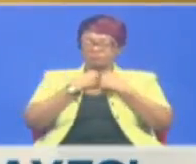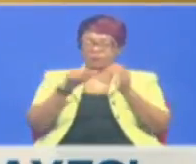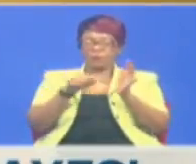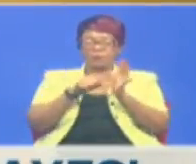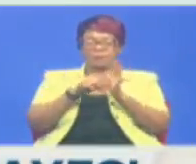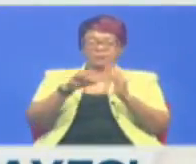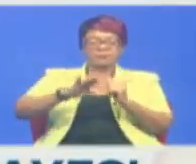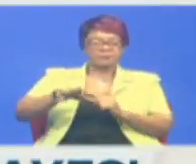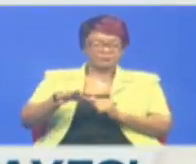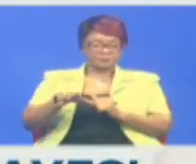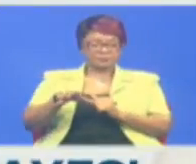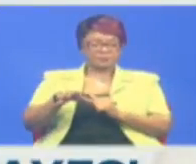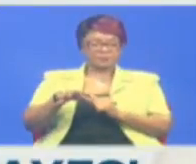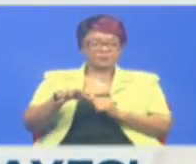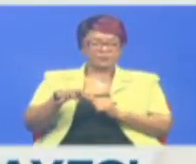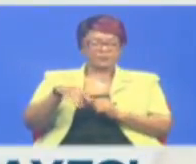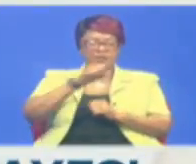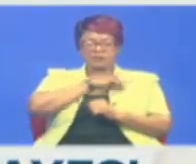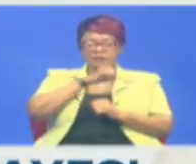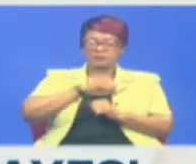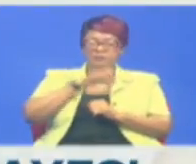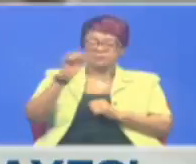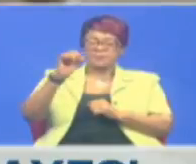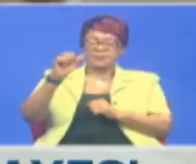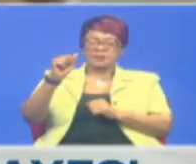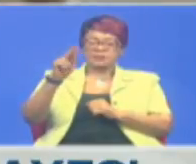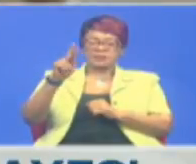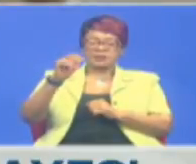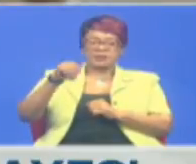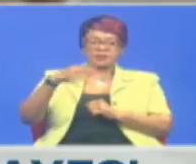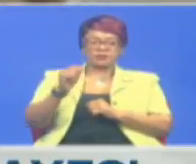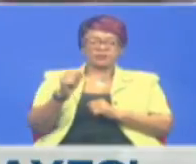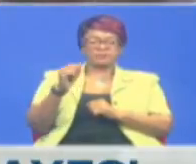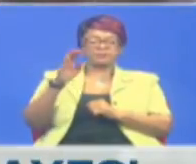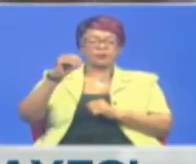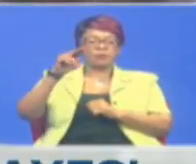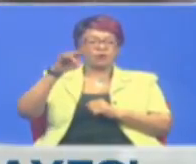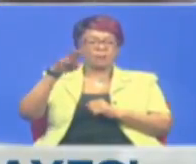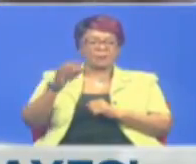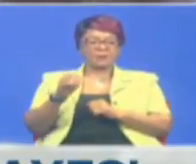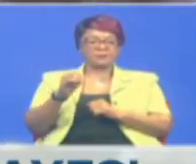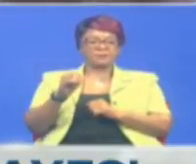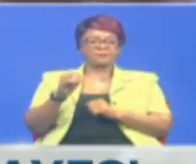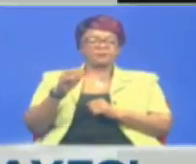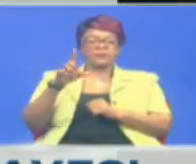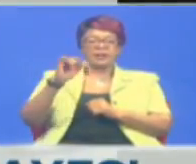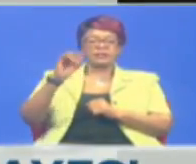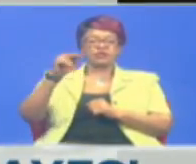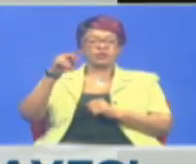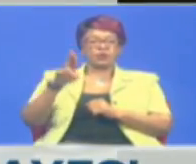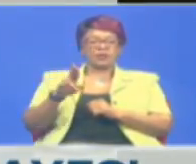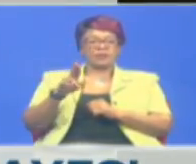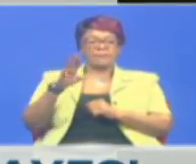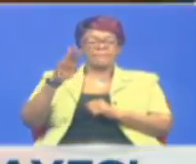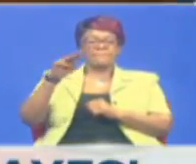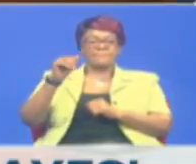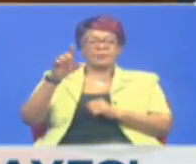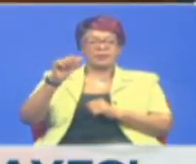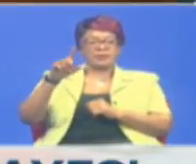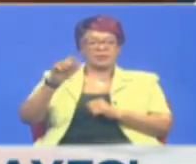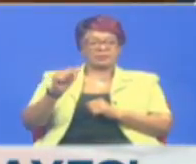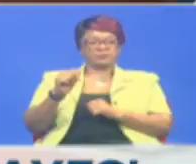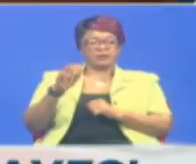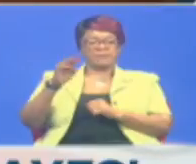counties. Senators Johnson Sakaja, Kipchumba Murkomen, Mithika Linturi, Cleophas Malala and